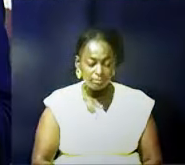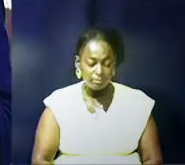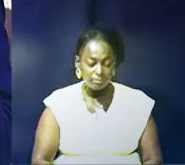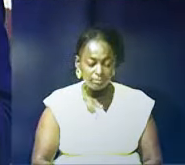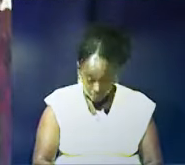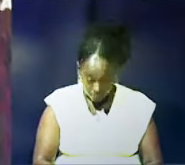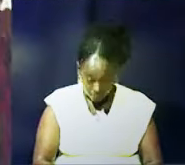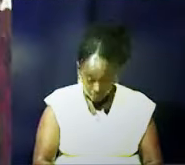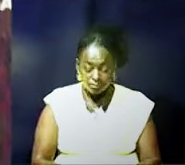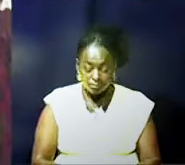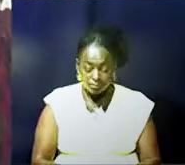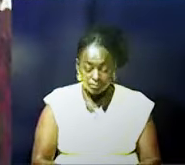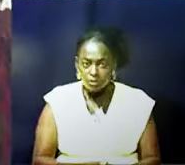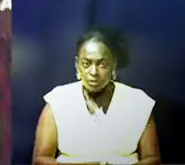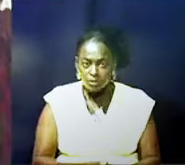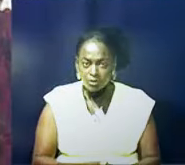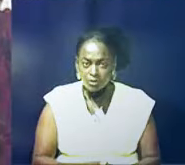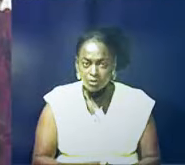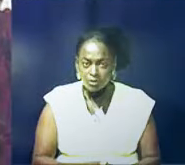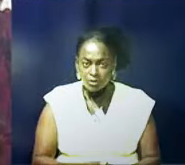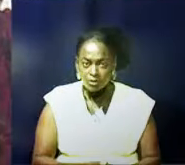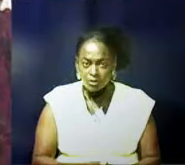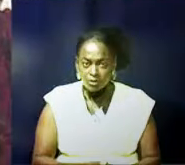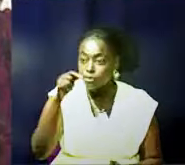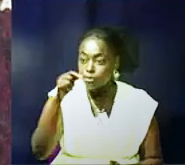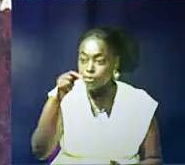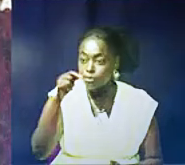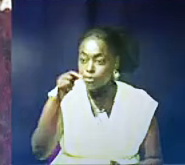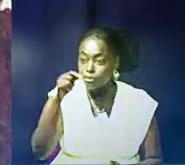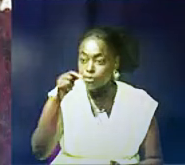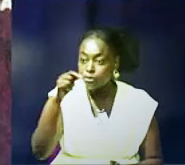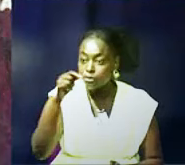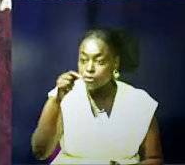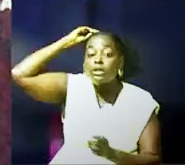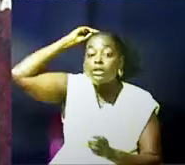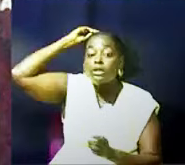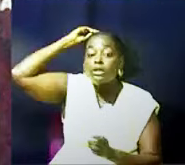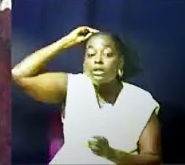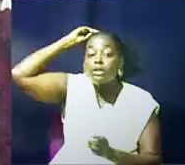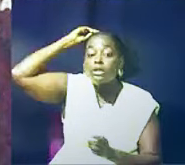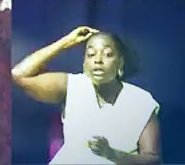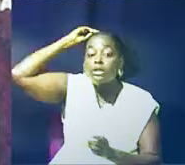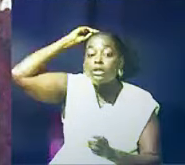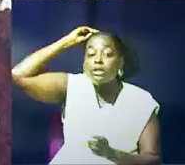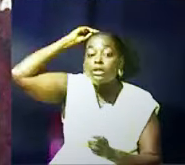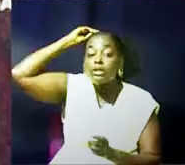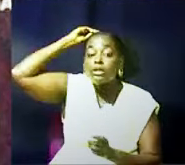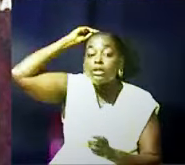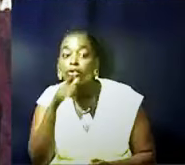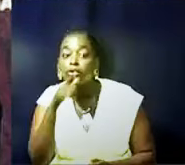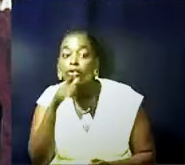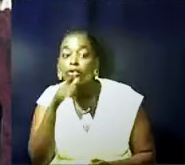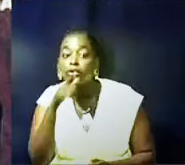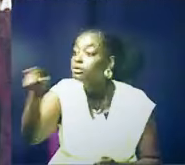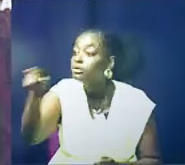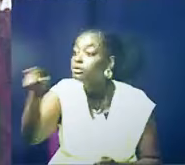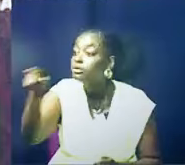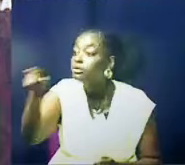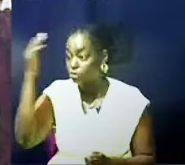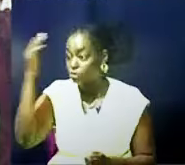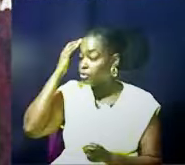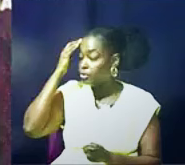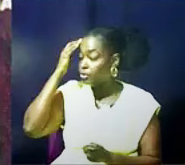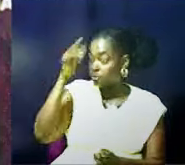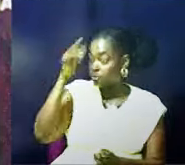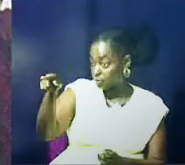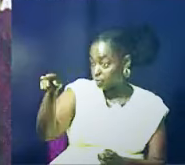Do you know that Daniel was not a pastor? When you say that, you know that Daniel on your sofa.